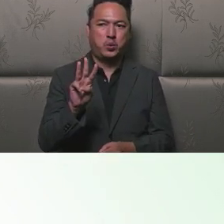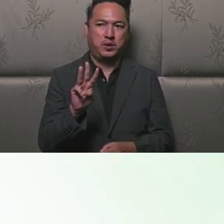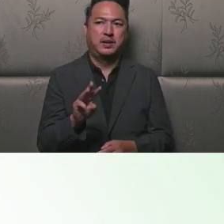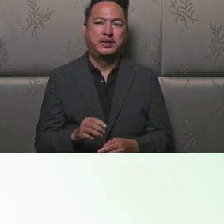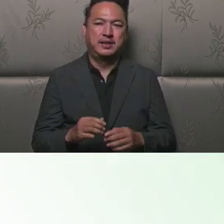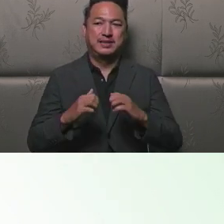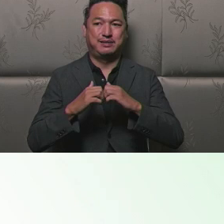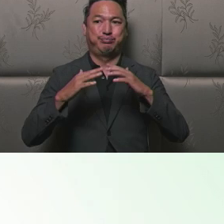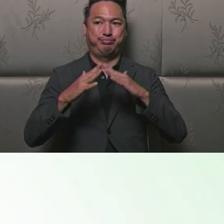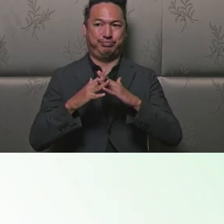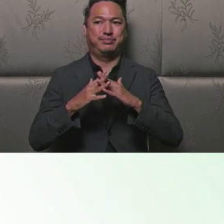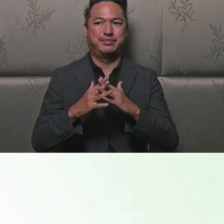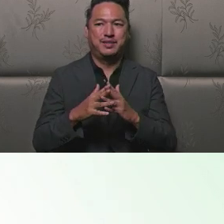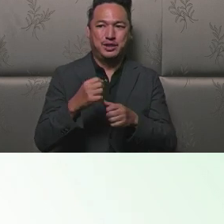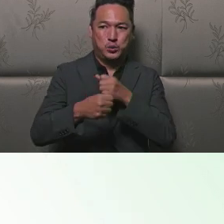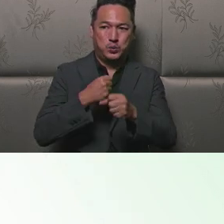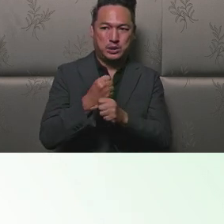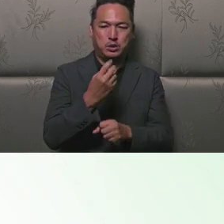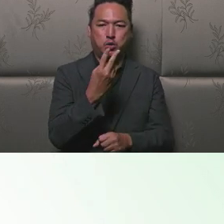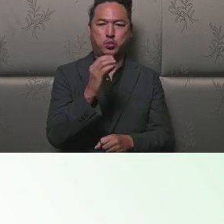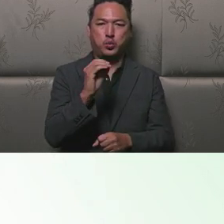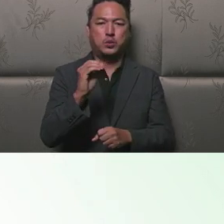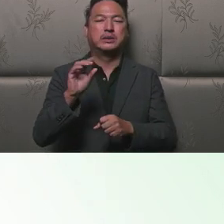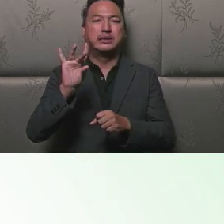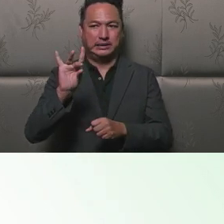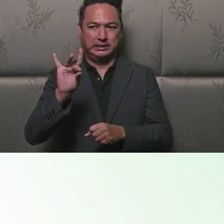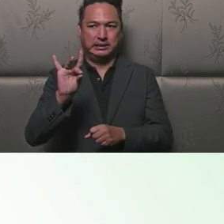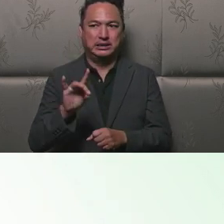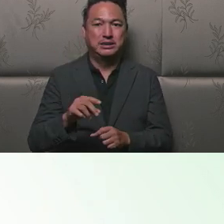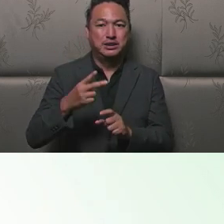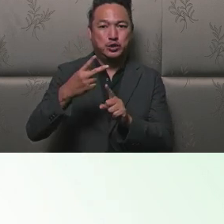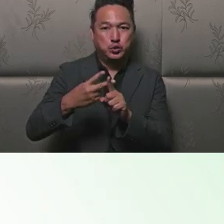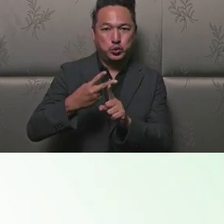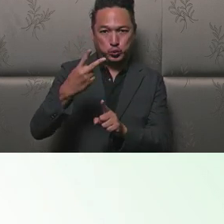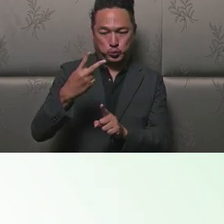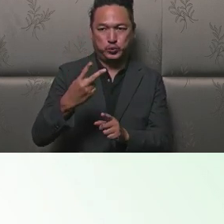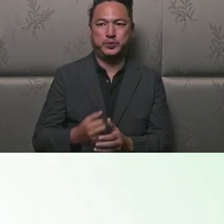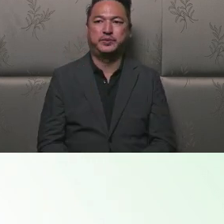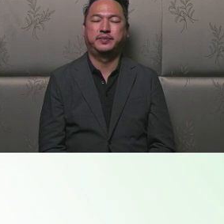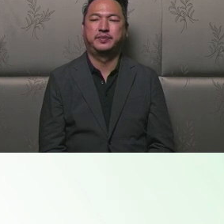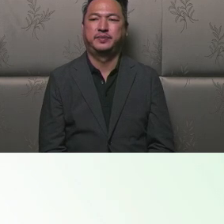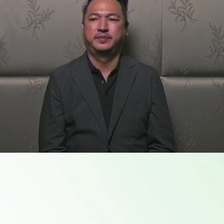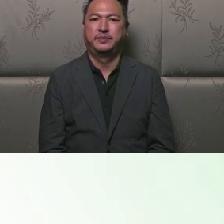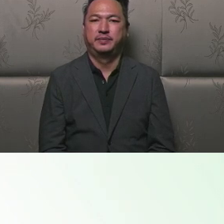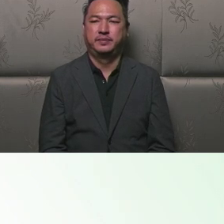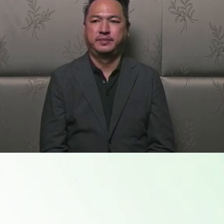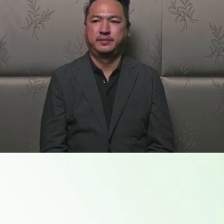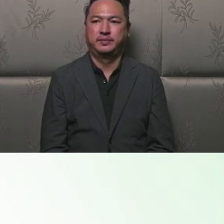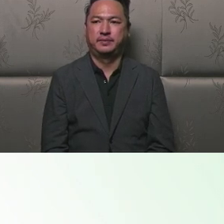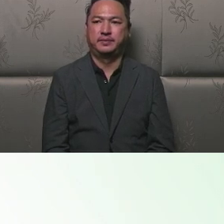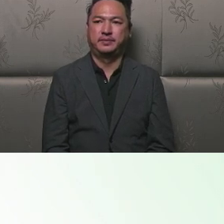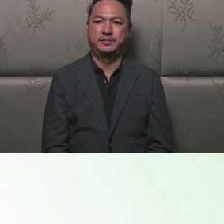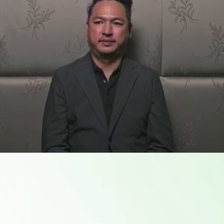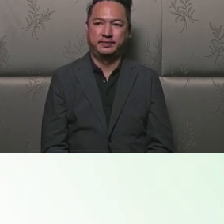a public institution directly under the Korean Ministry of Education, which is dedicated for